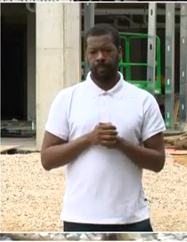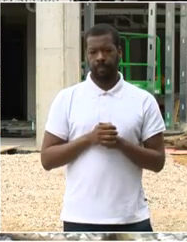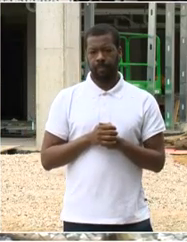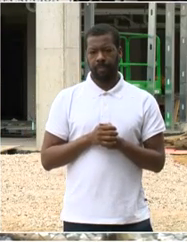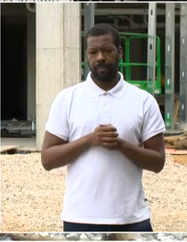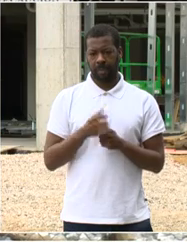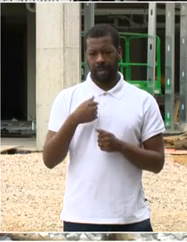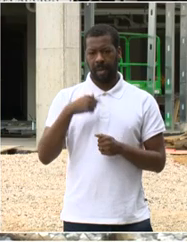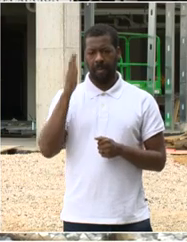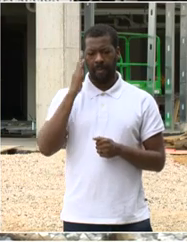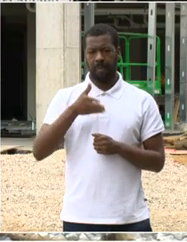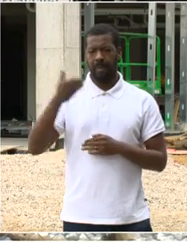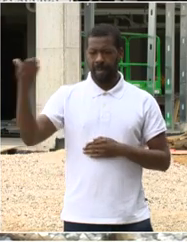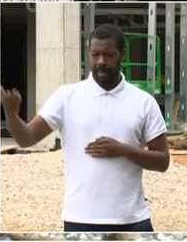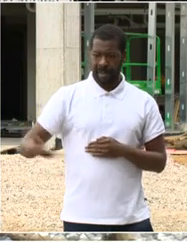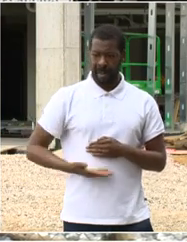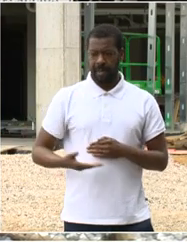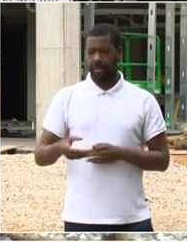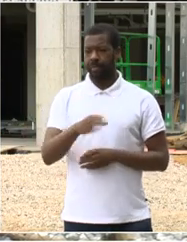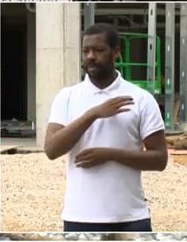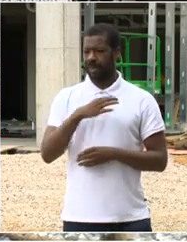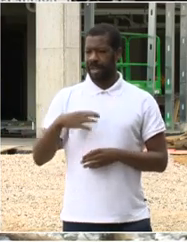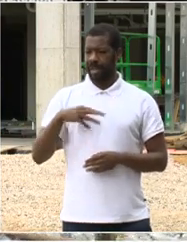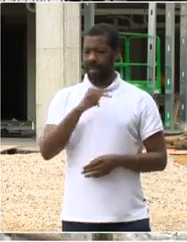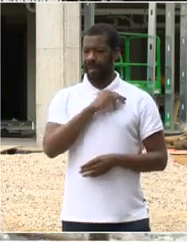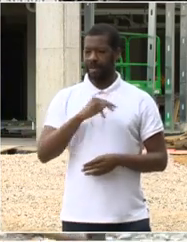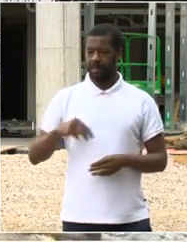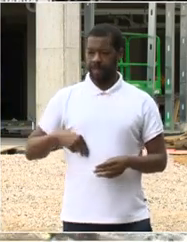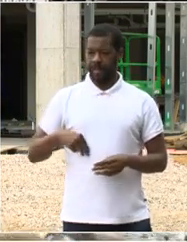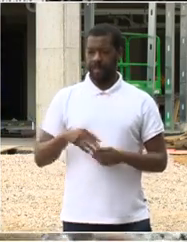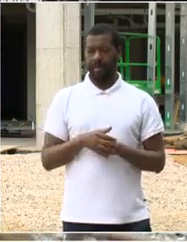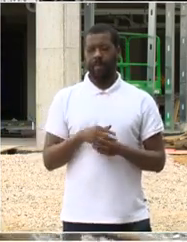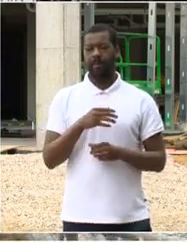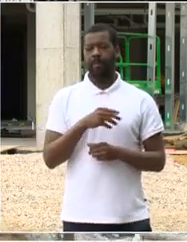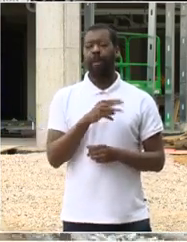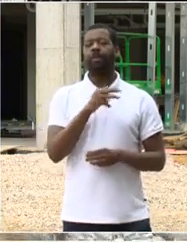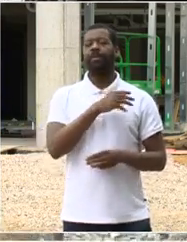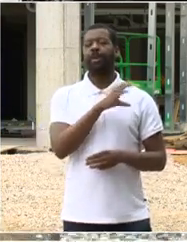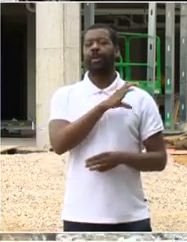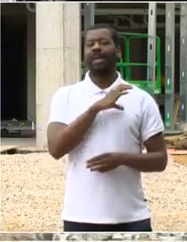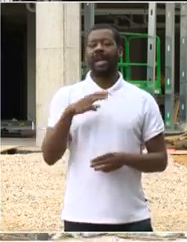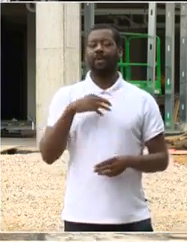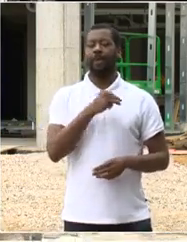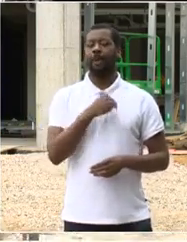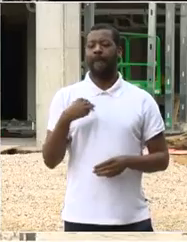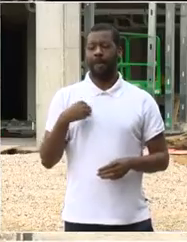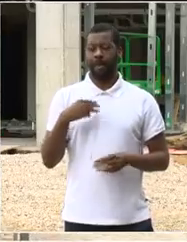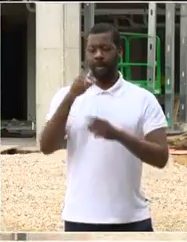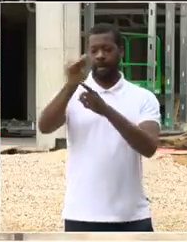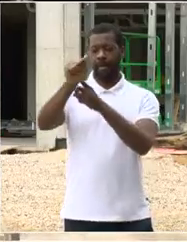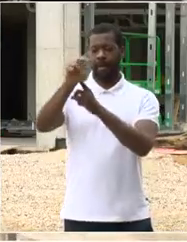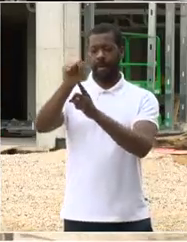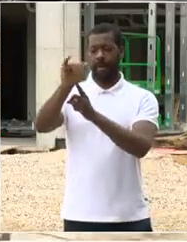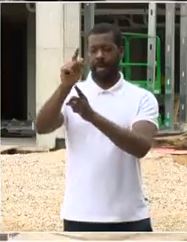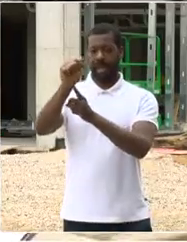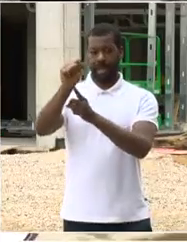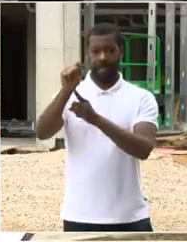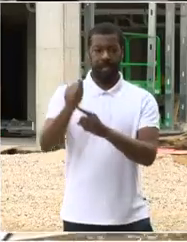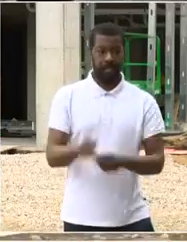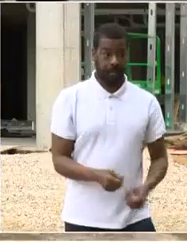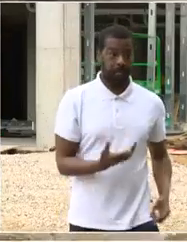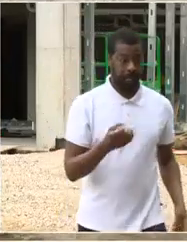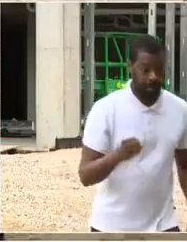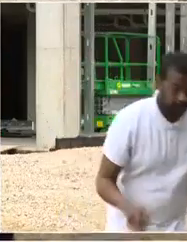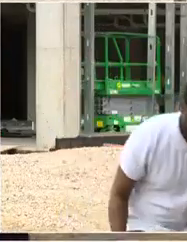I'm going to introduce the at-large council member for housing, Council Member Anita Bonds.